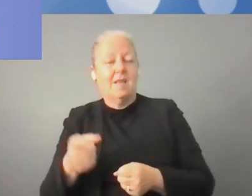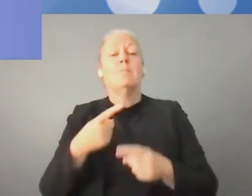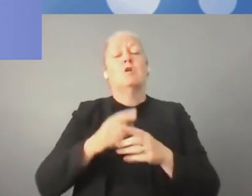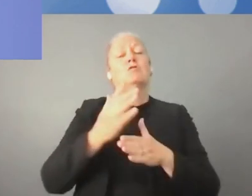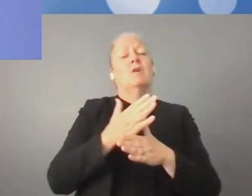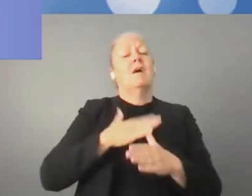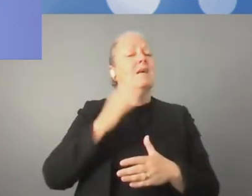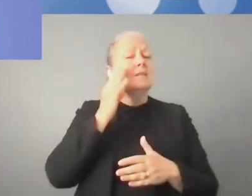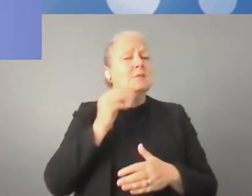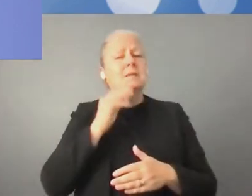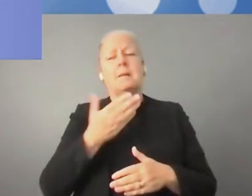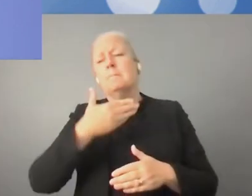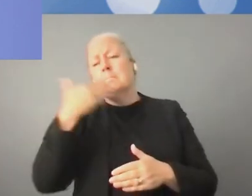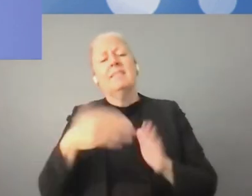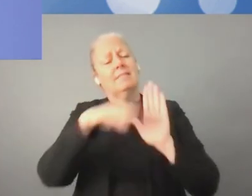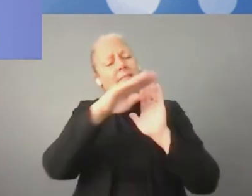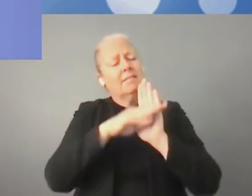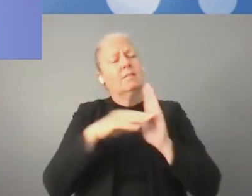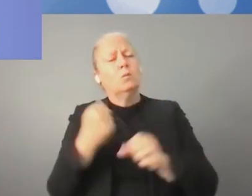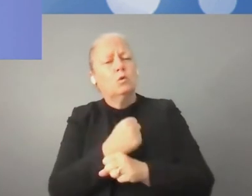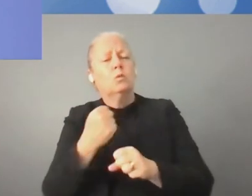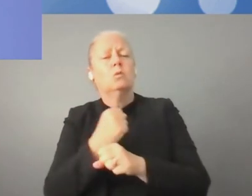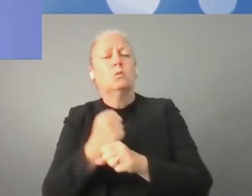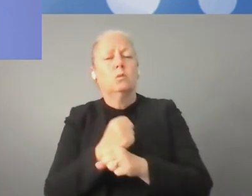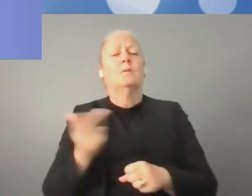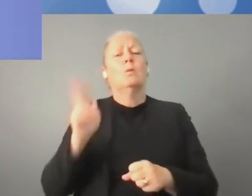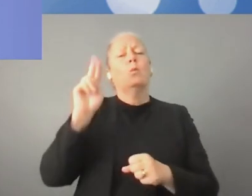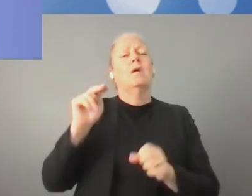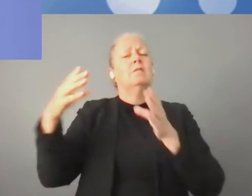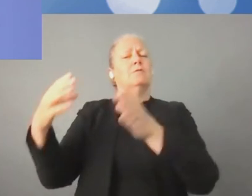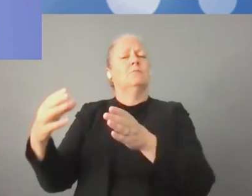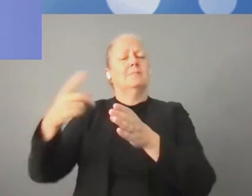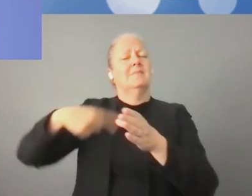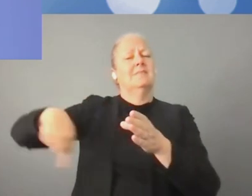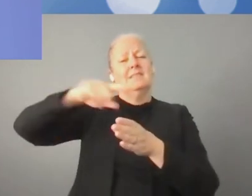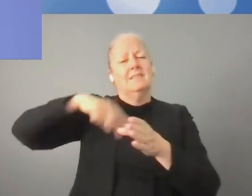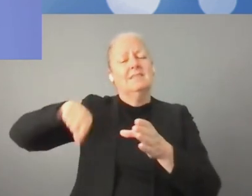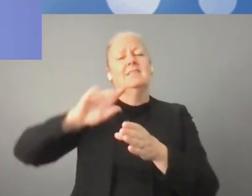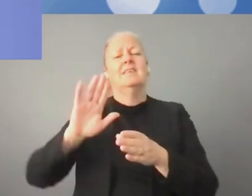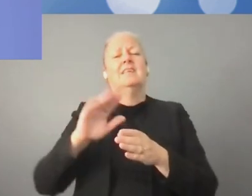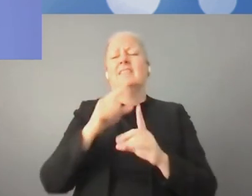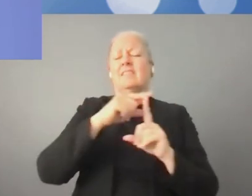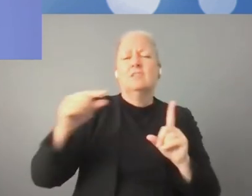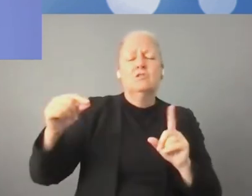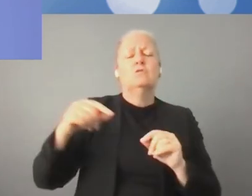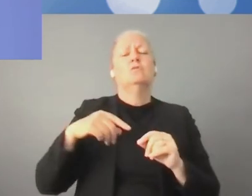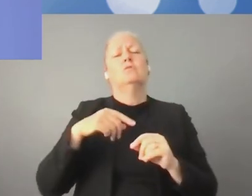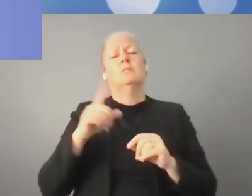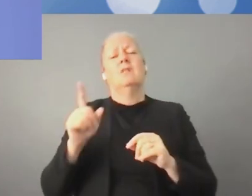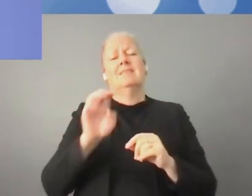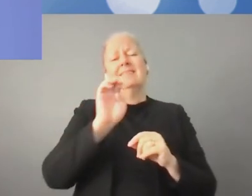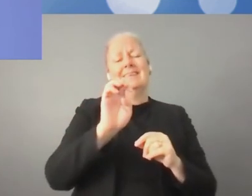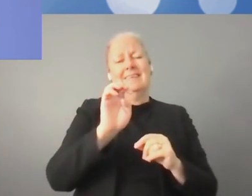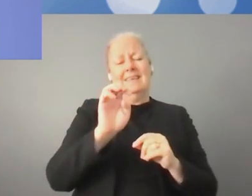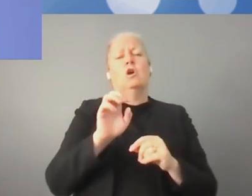practices in the un group of friends on digital technologies and group of friends on e-governance and cyber